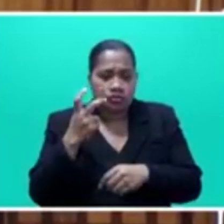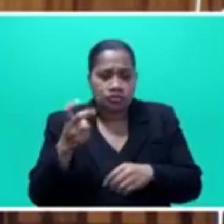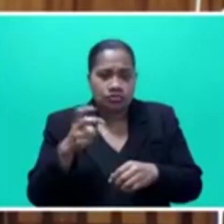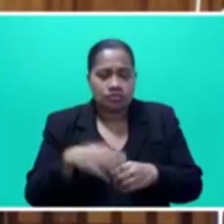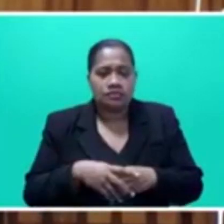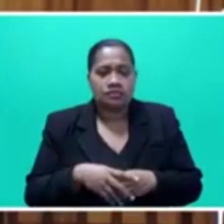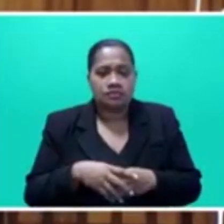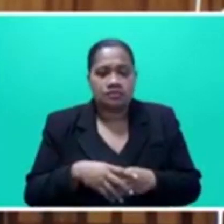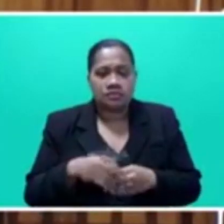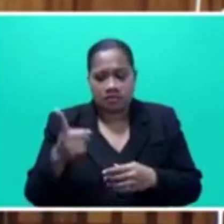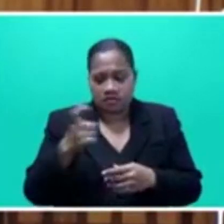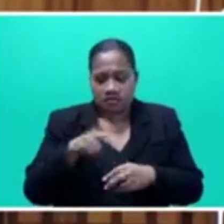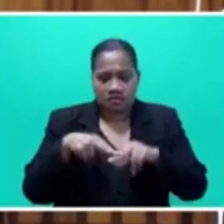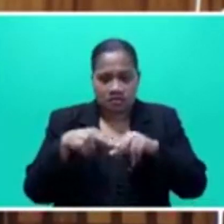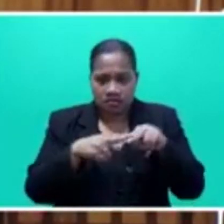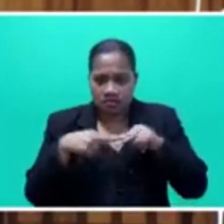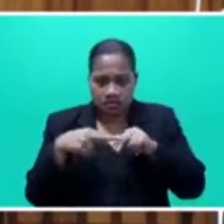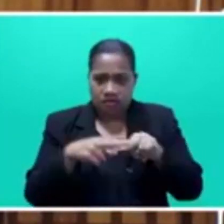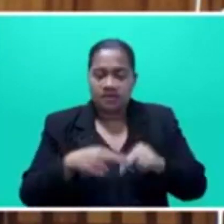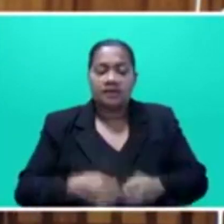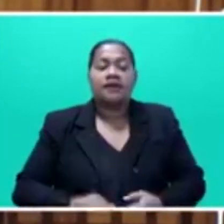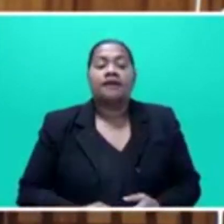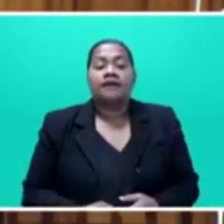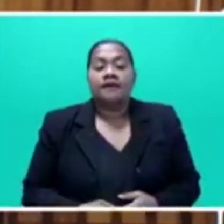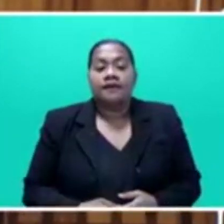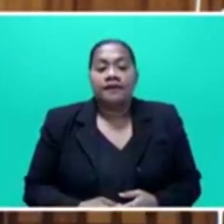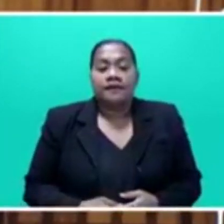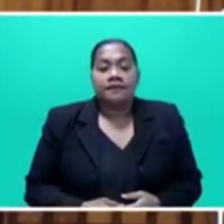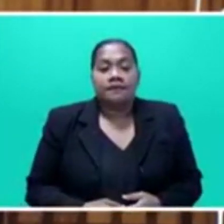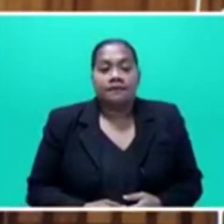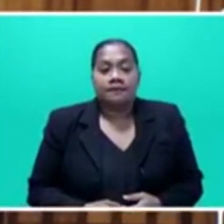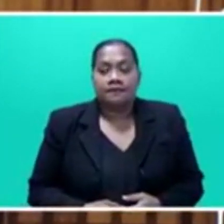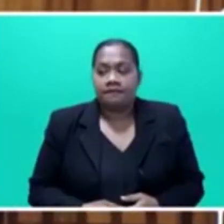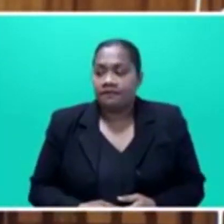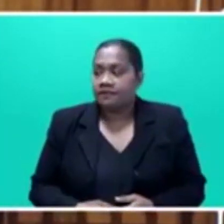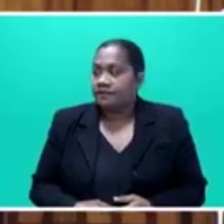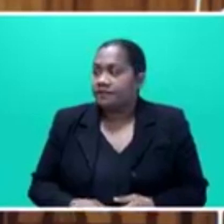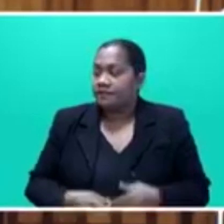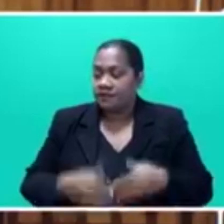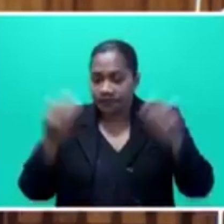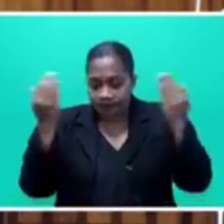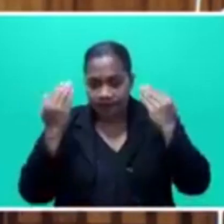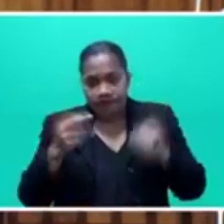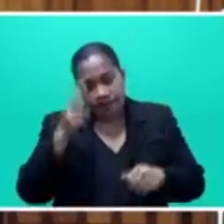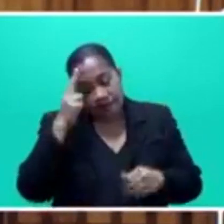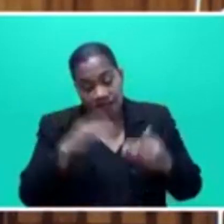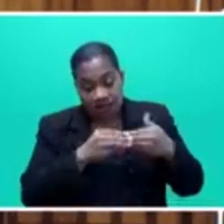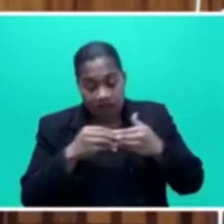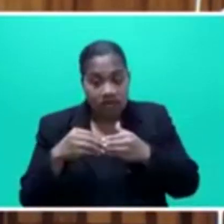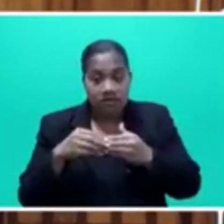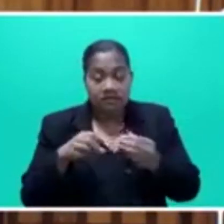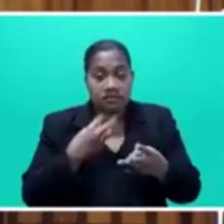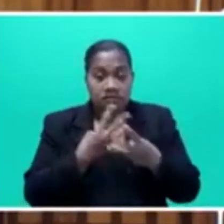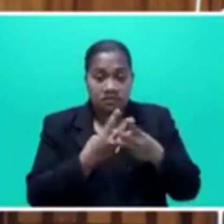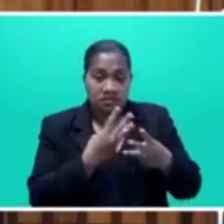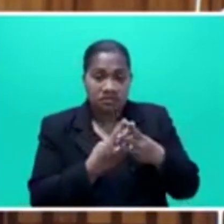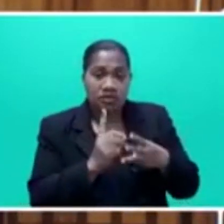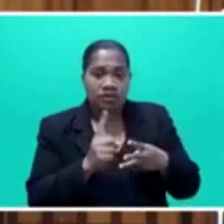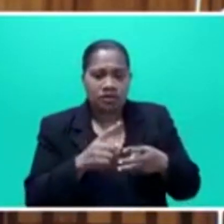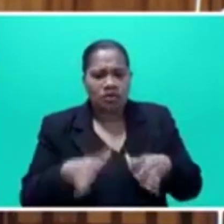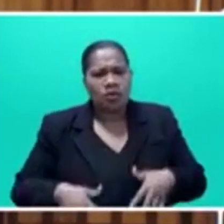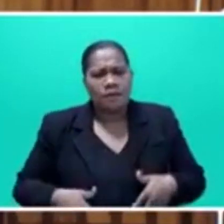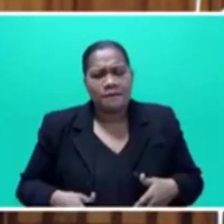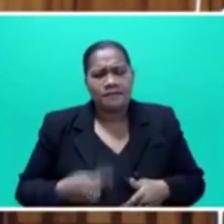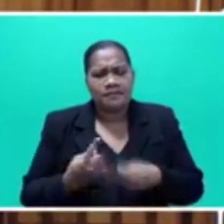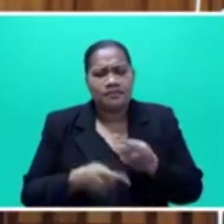Speaker, sir. Fact check 3, Mr. Speaker, sir. Mr. Speaker, sir, the leader of SODELPA on one hand complaining about debt and